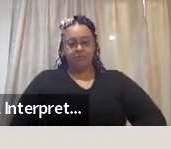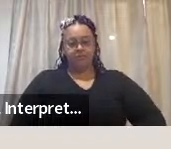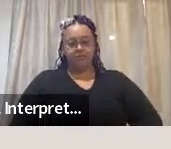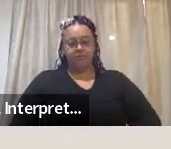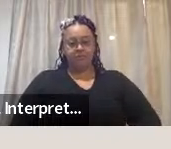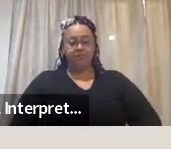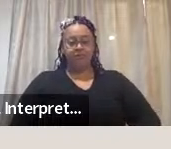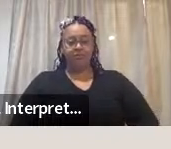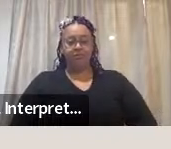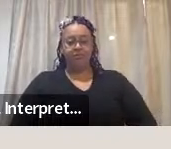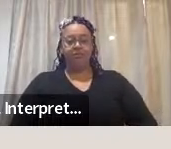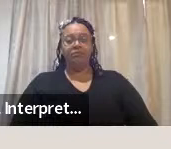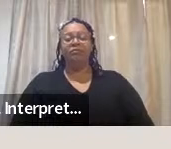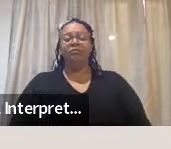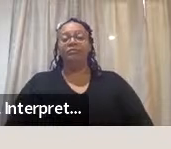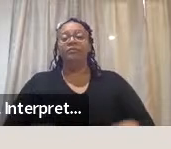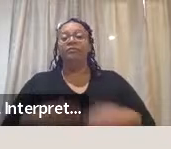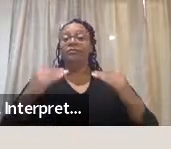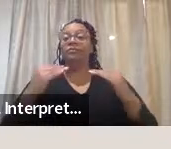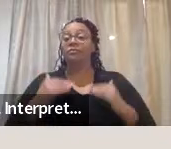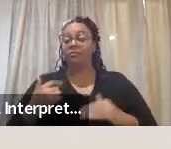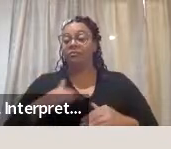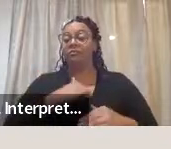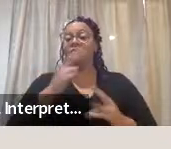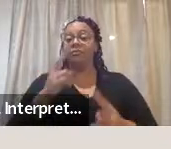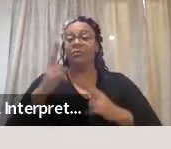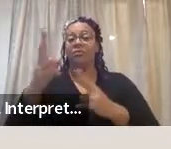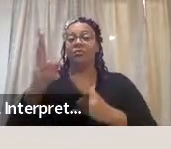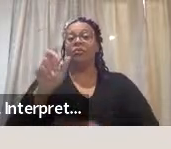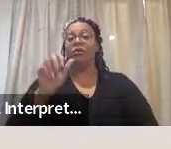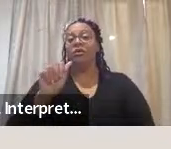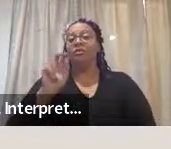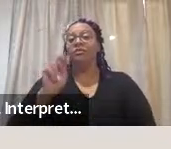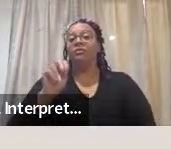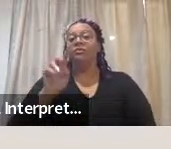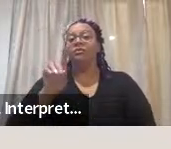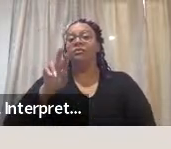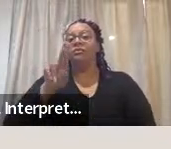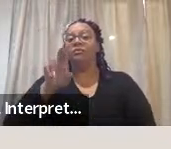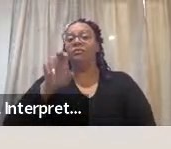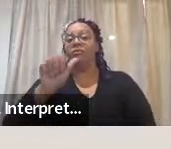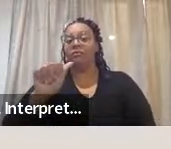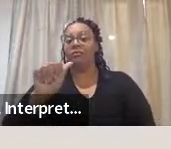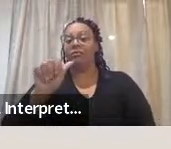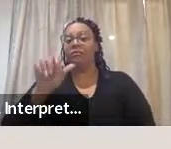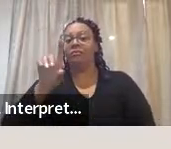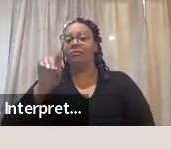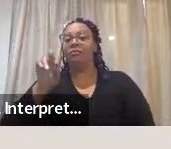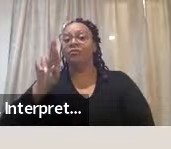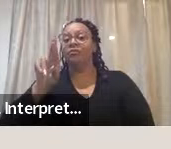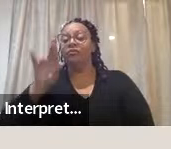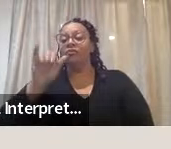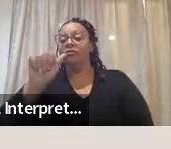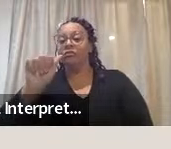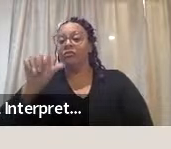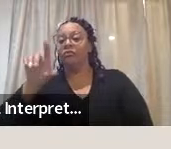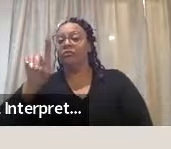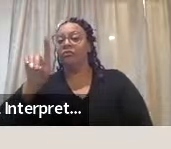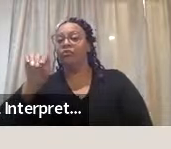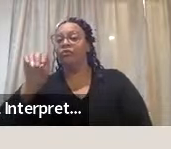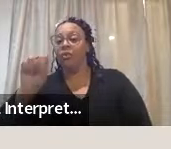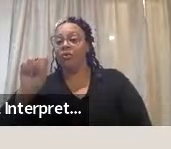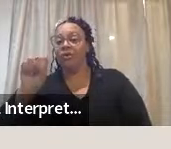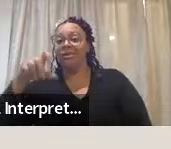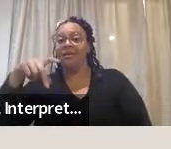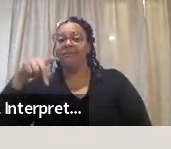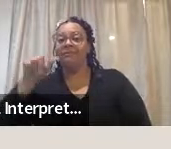Next, we're going to honor Andrea Doria Doros Pasos, who we